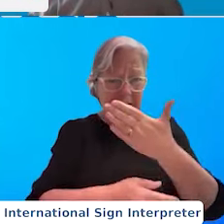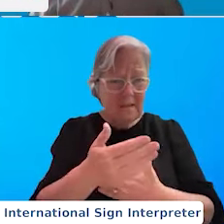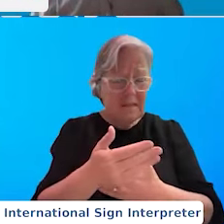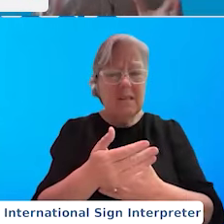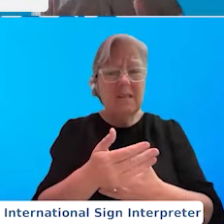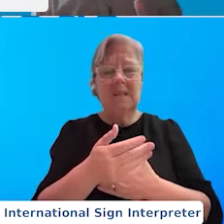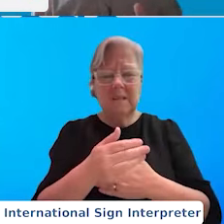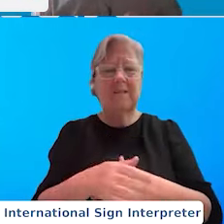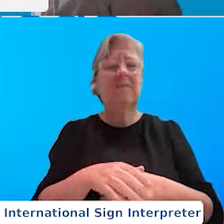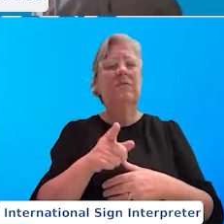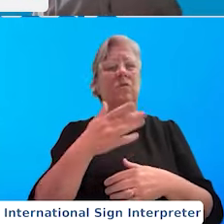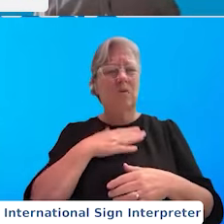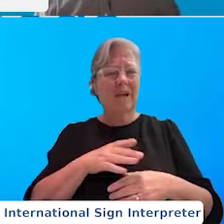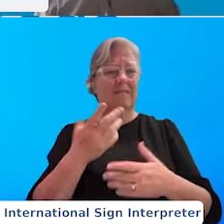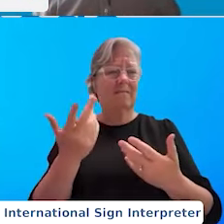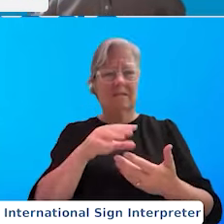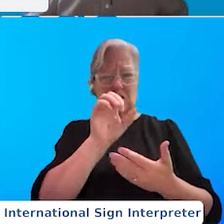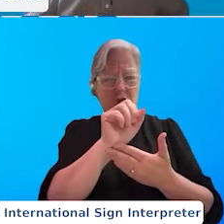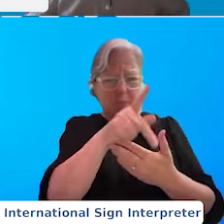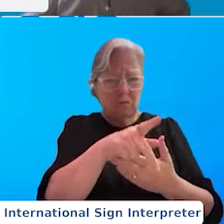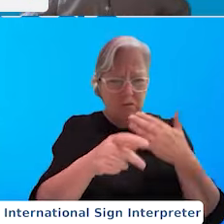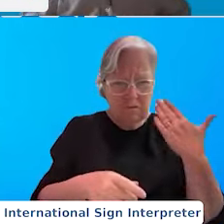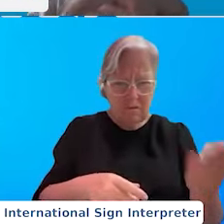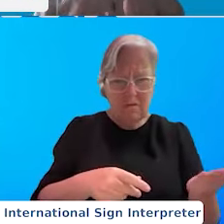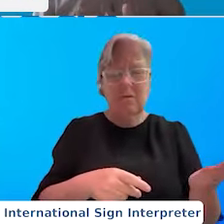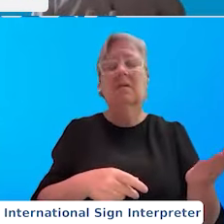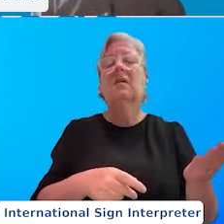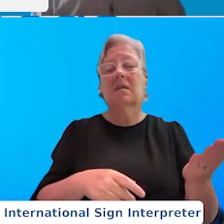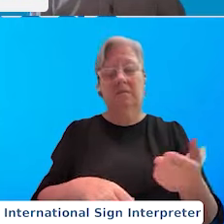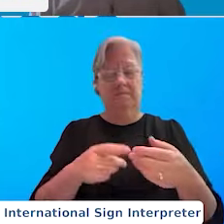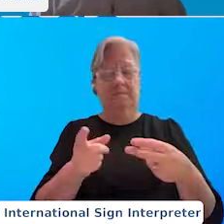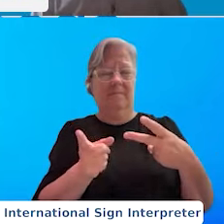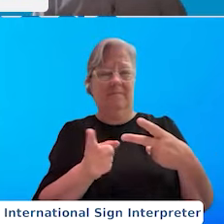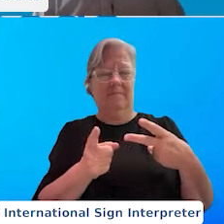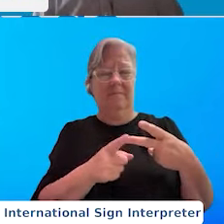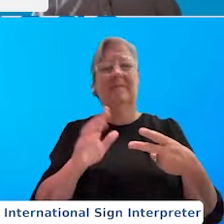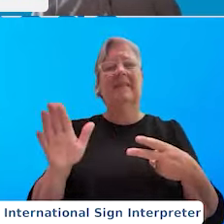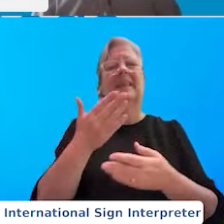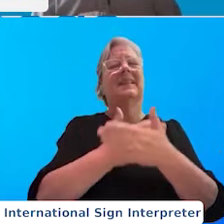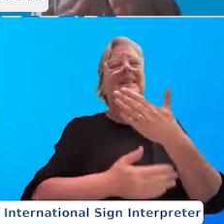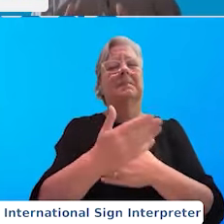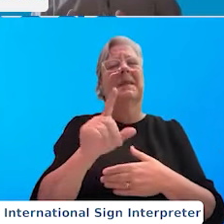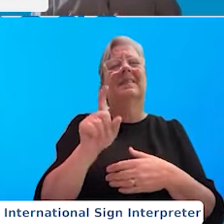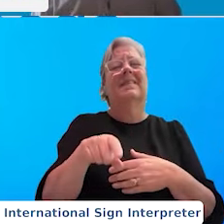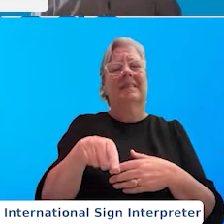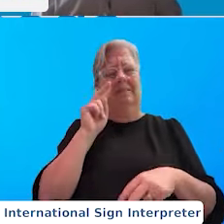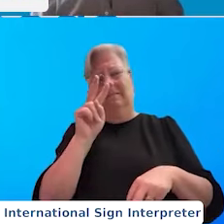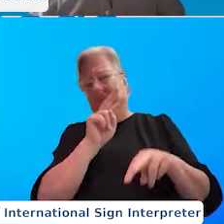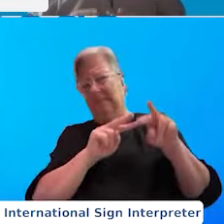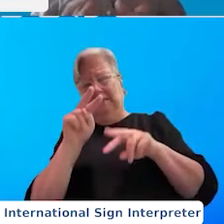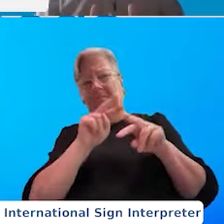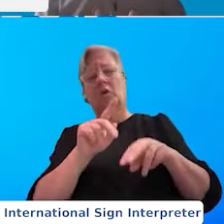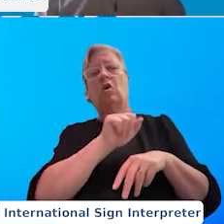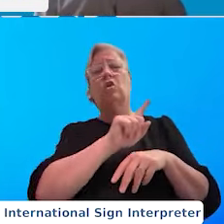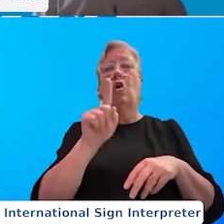and to address this diversity of cost, considering the diversity of persons with disabilities, it is very important